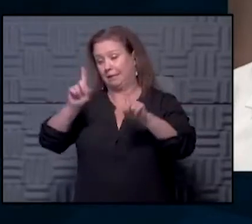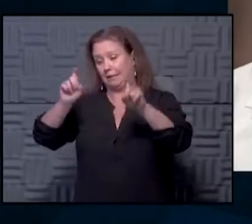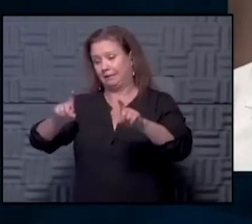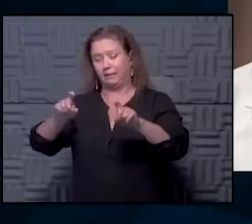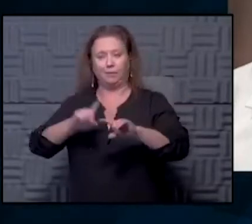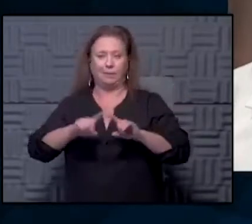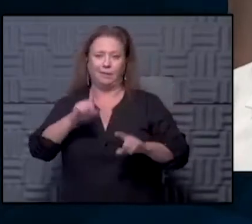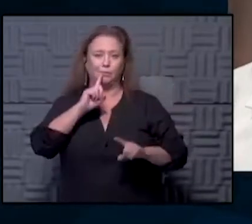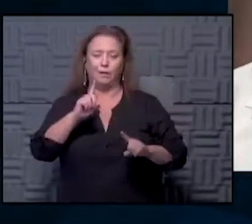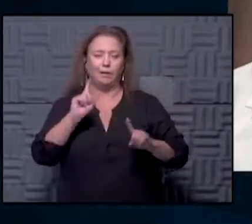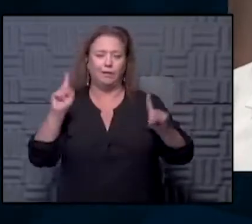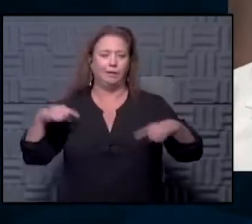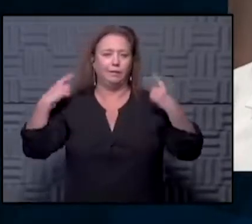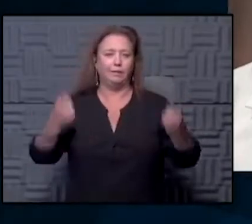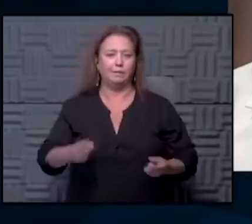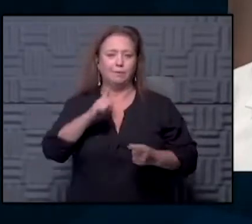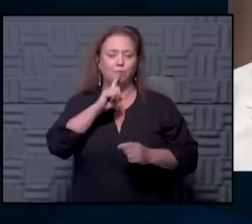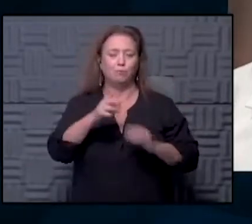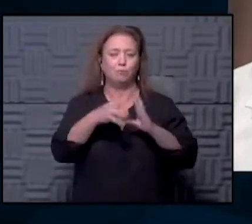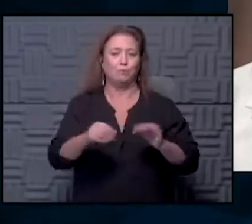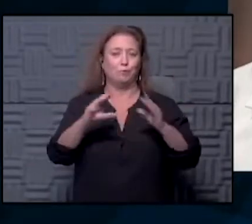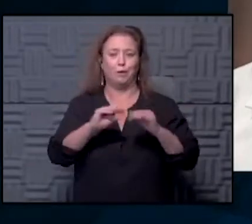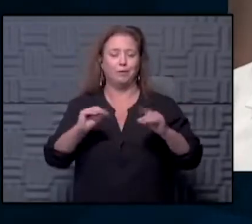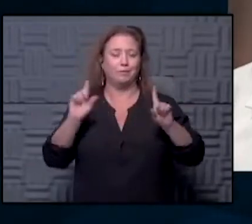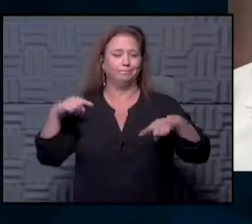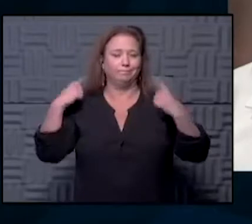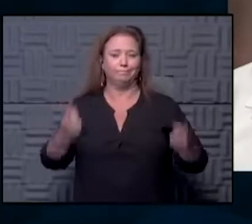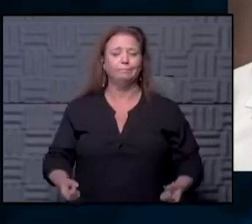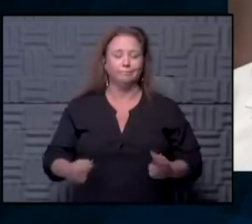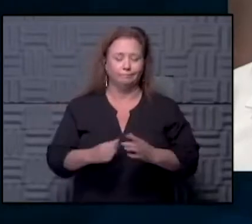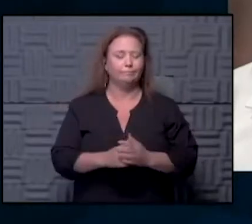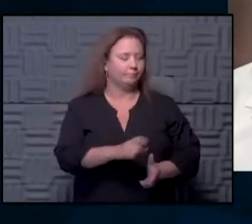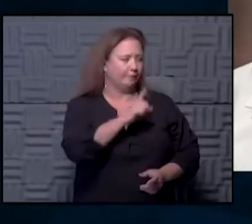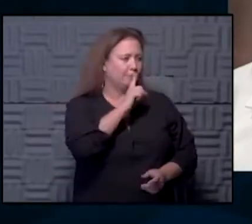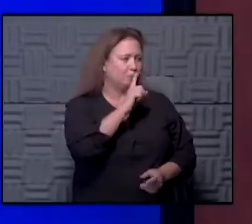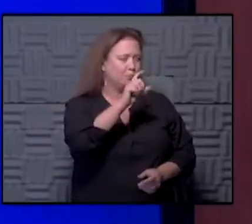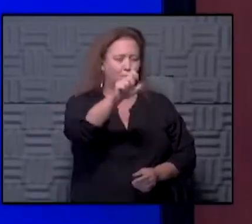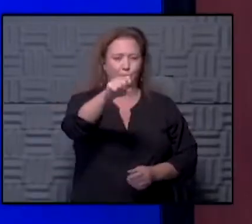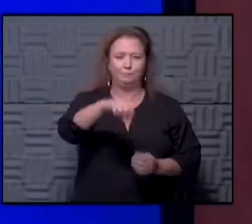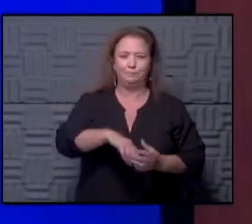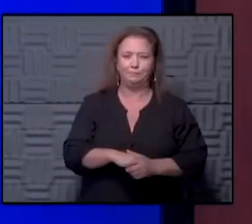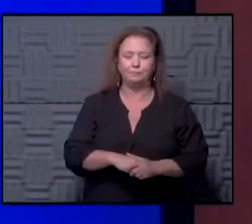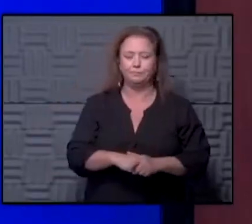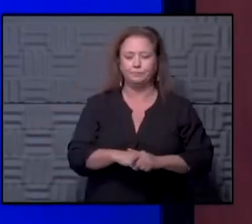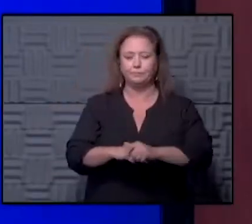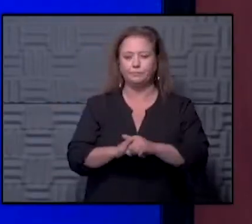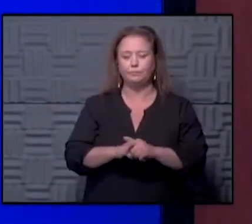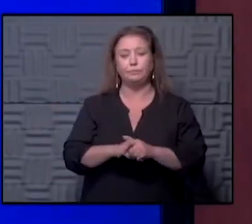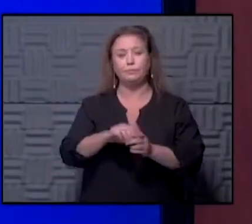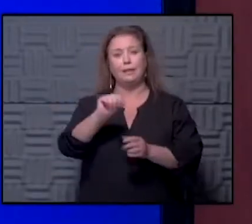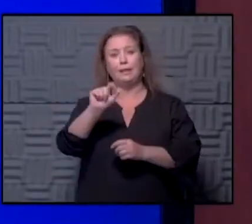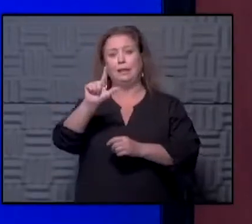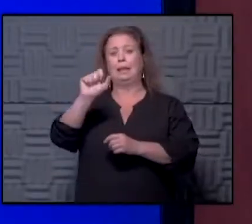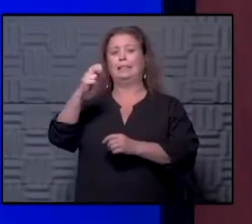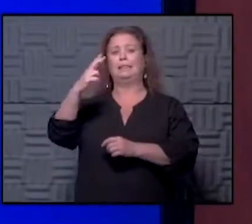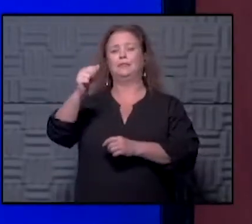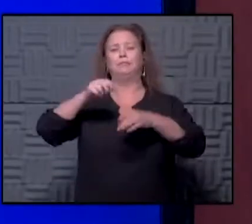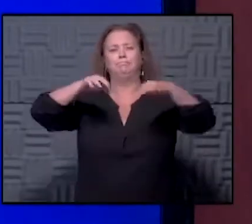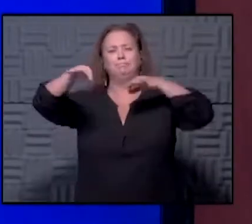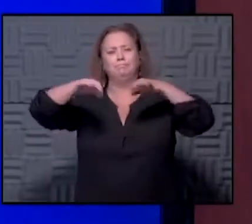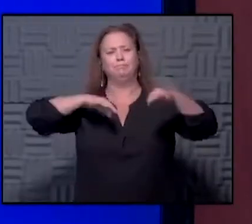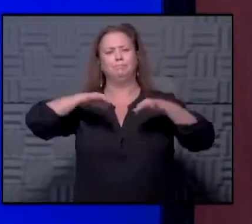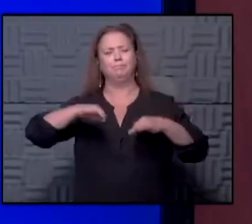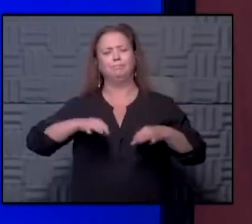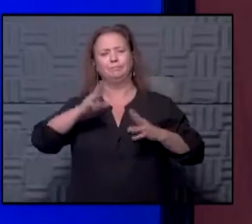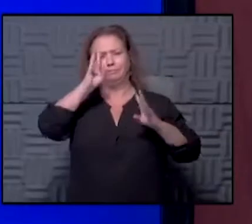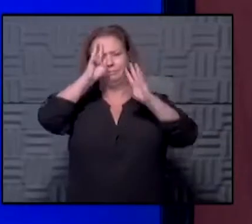story of the entire pandemic, hasn't it? Right, that's true. All right, so Alicia, tell us how you